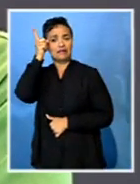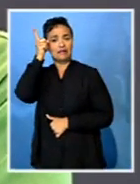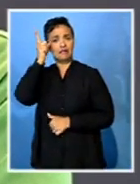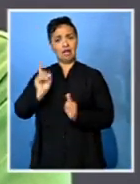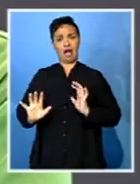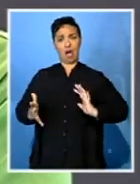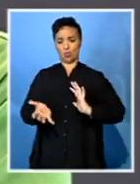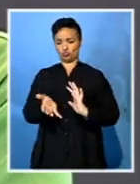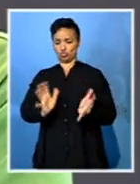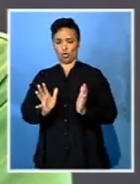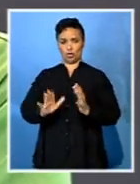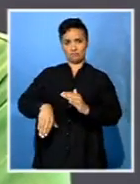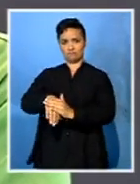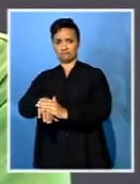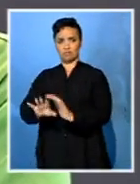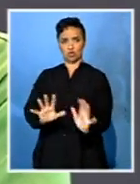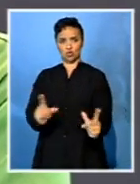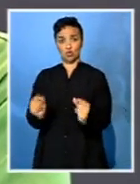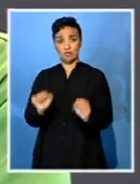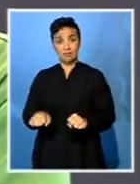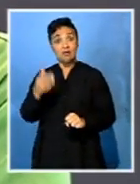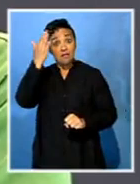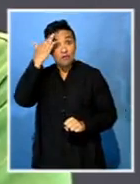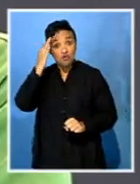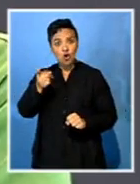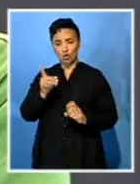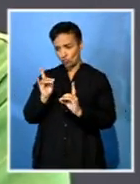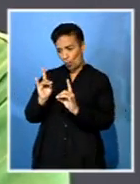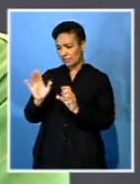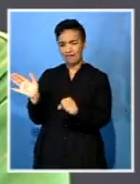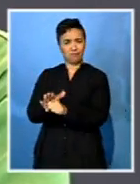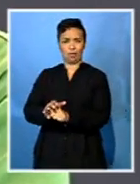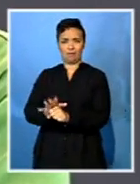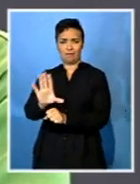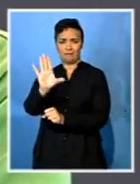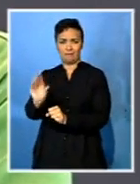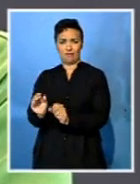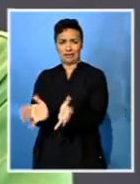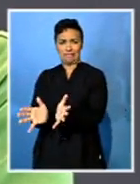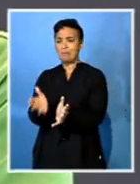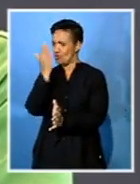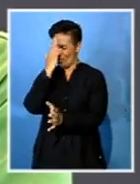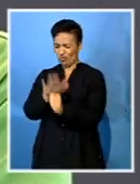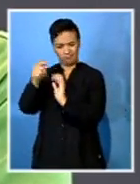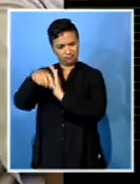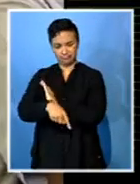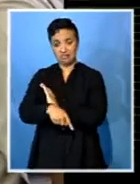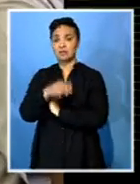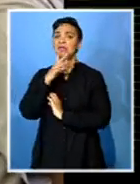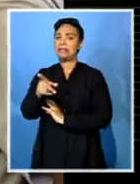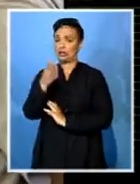game. He knows all the players in South Africa. He watches all our games. So that in itself come with the added